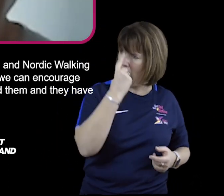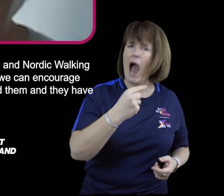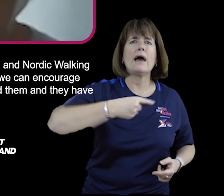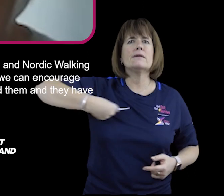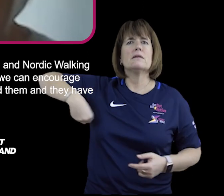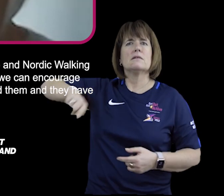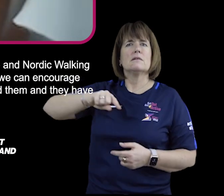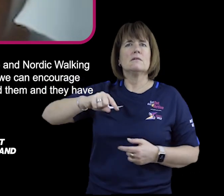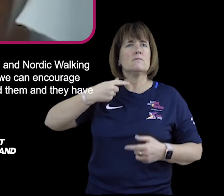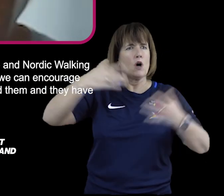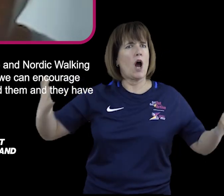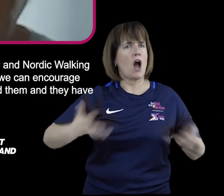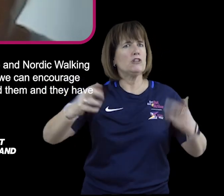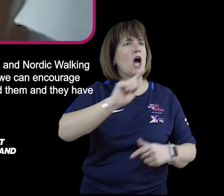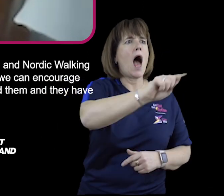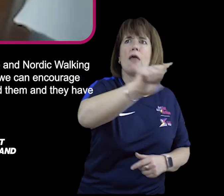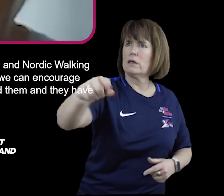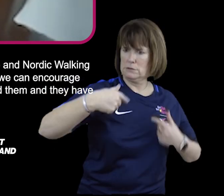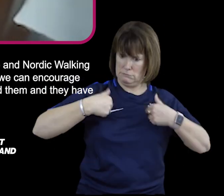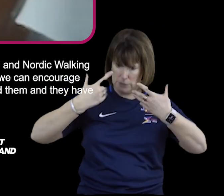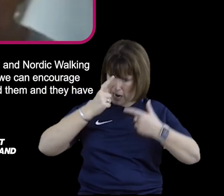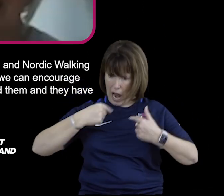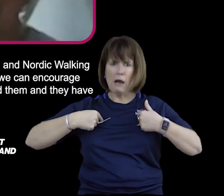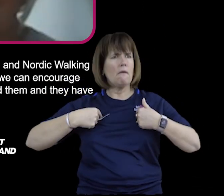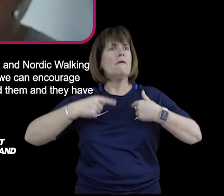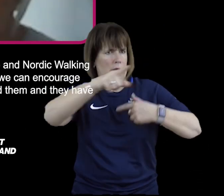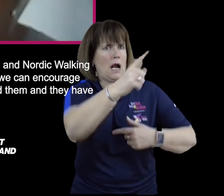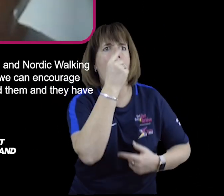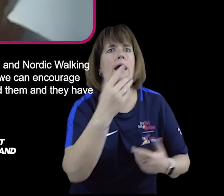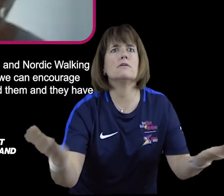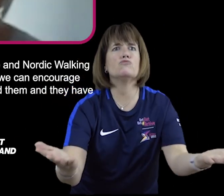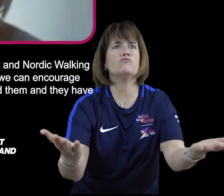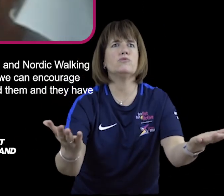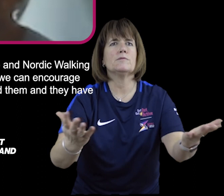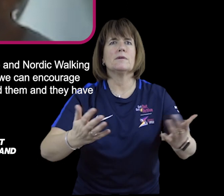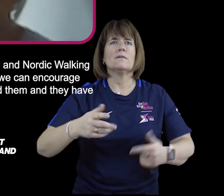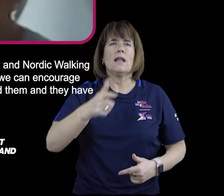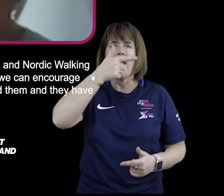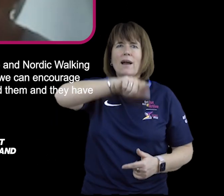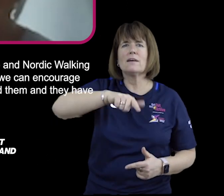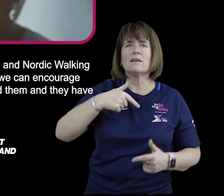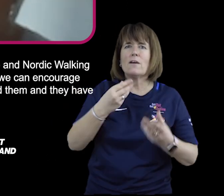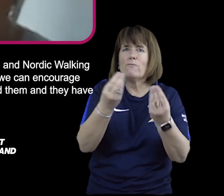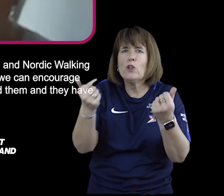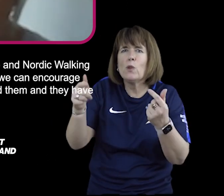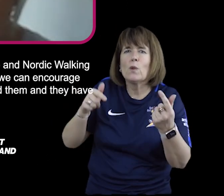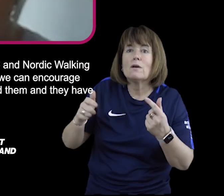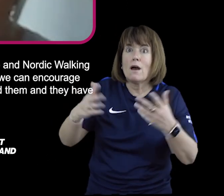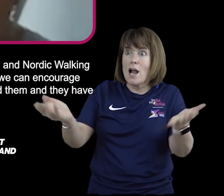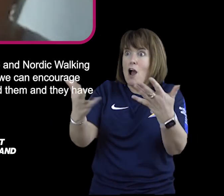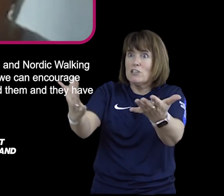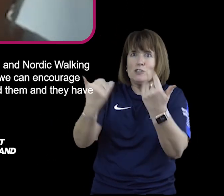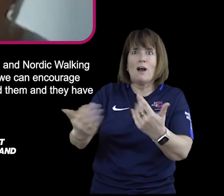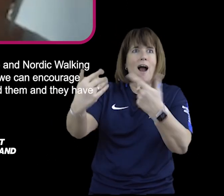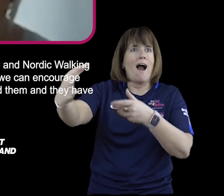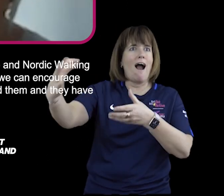Nordic Walking, because it was just to show and to prove that we could do it ourselves. And if we can do it,